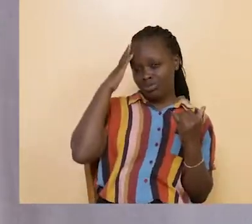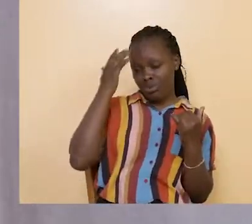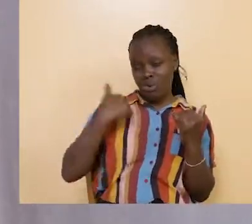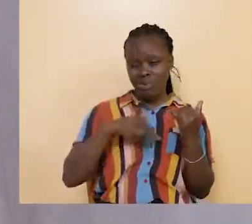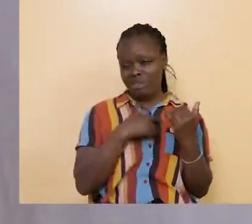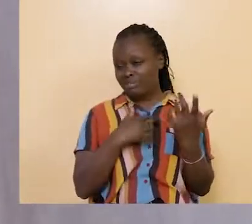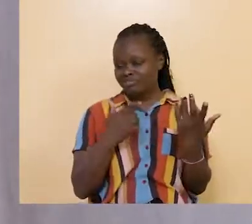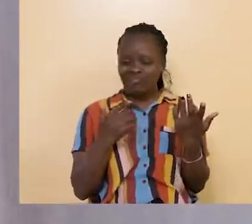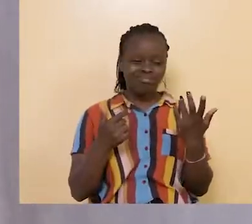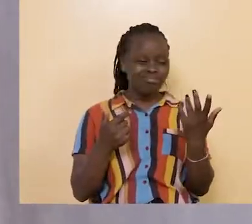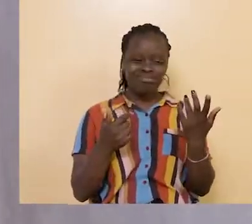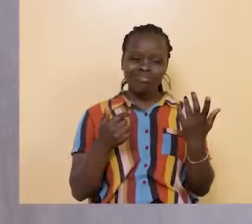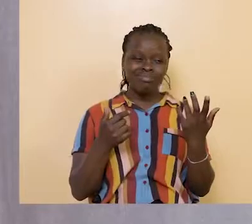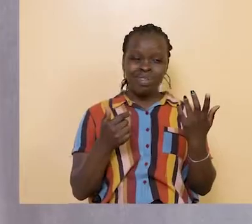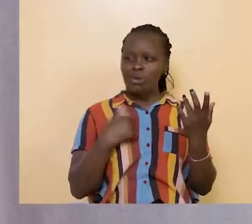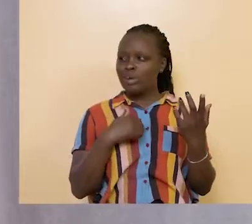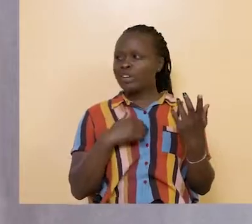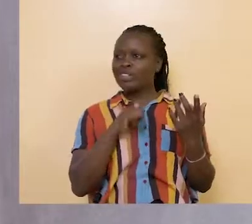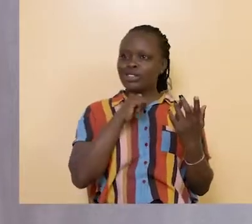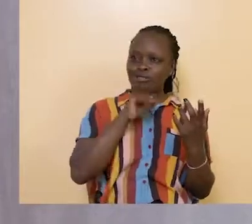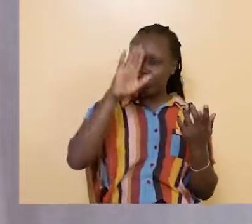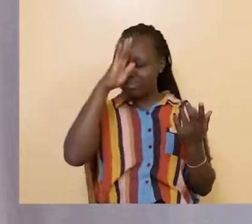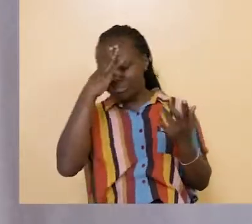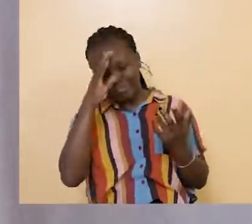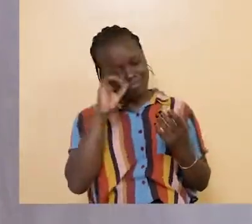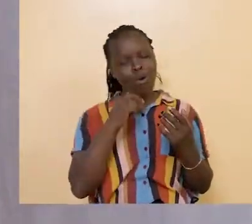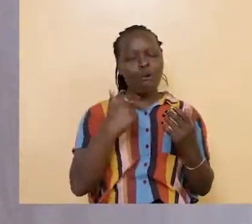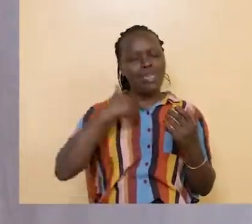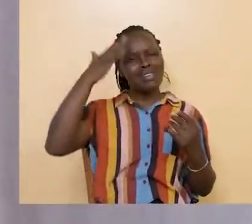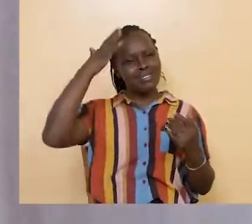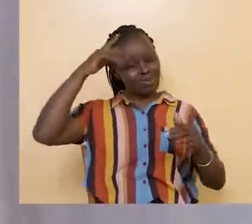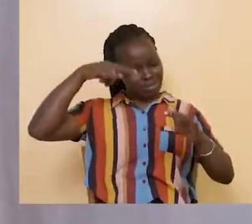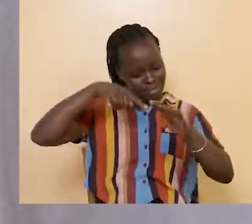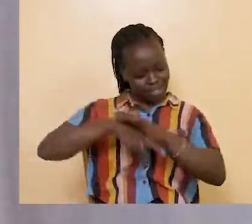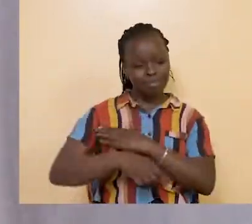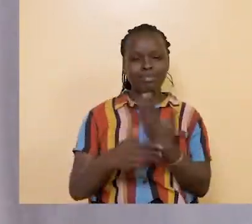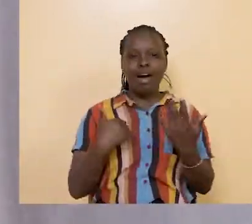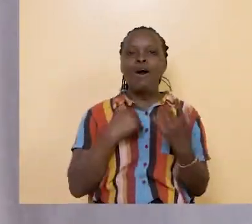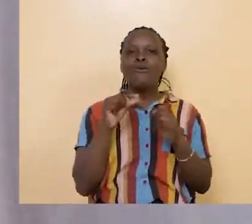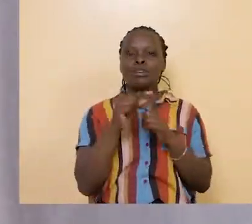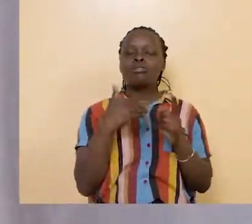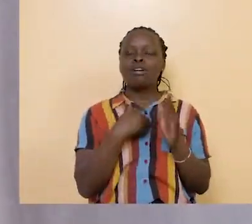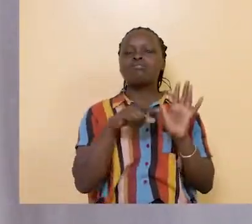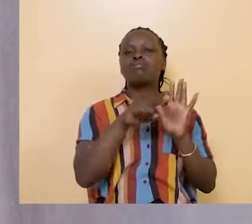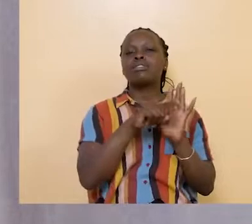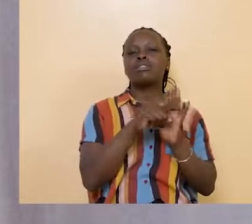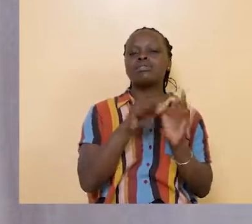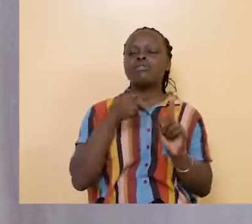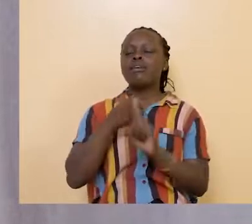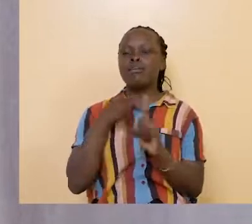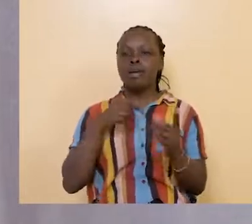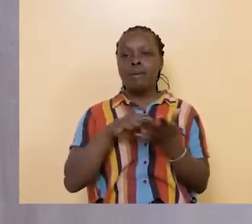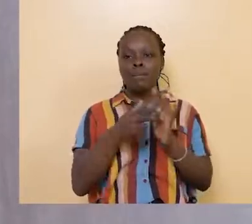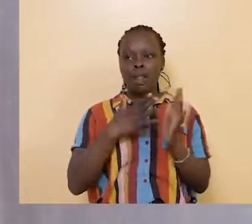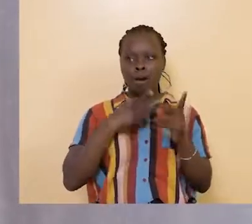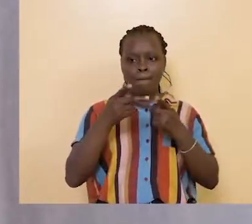we are not even being, you know, unsure about whether or not our words have had negative impact. And so our place is to